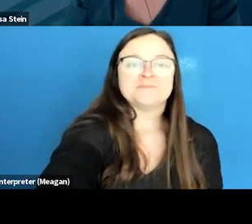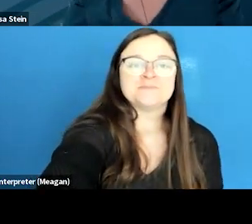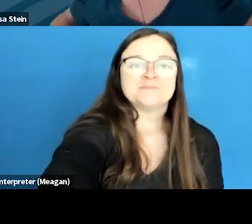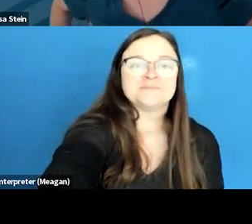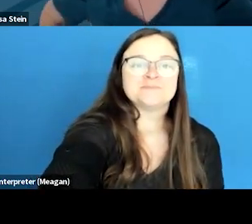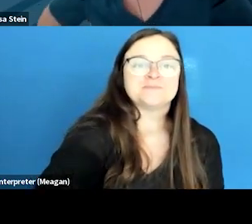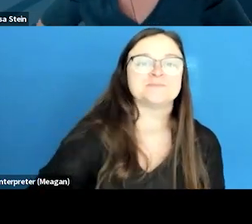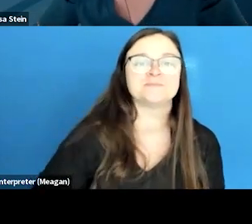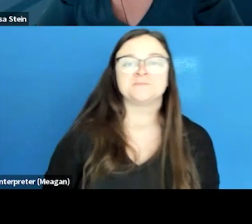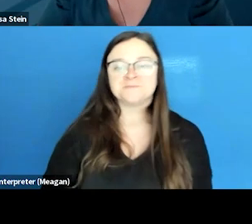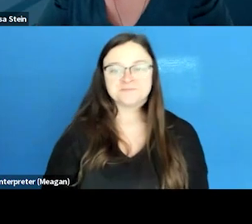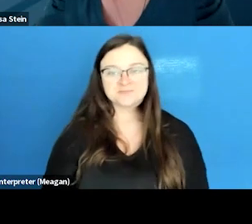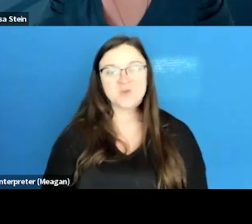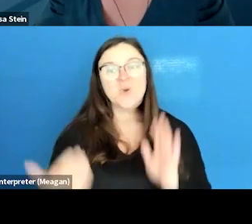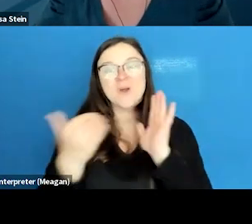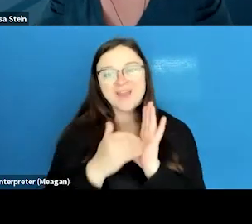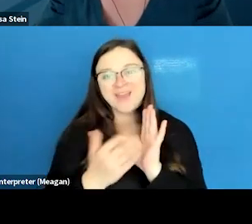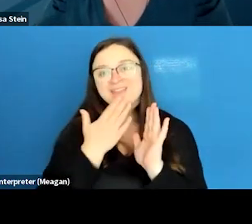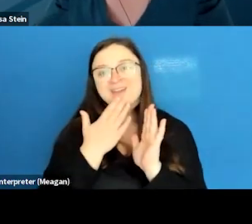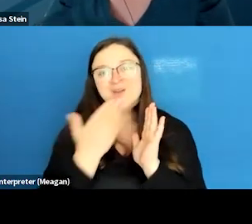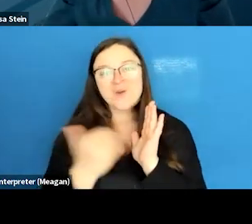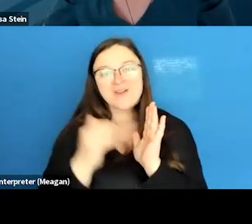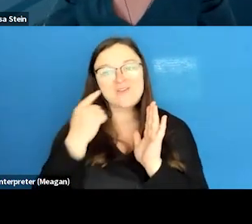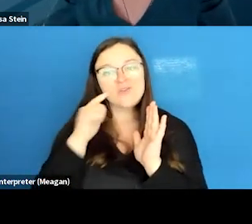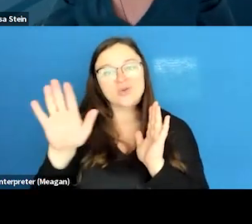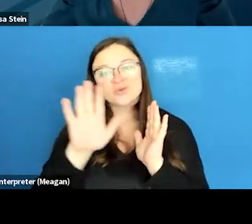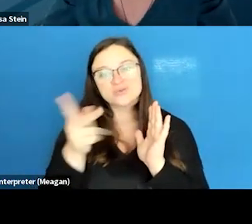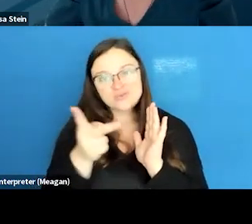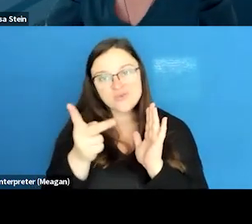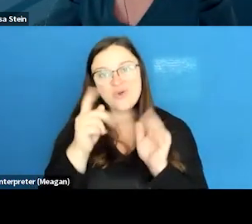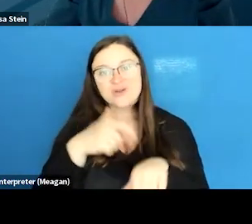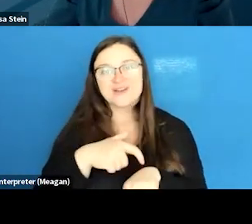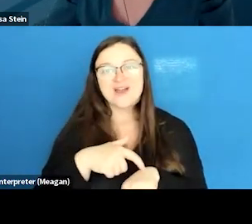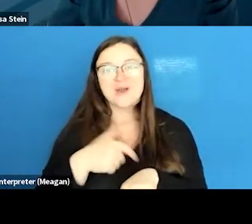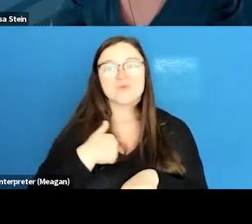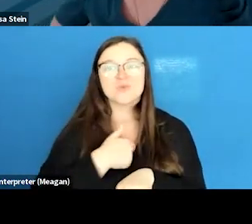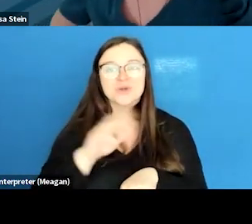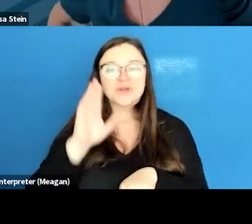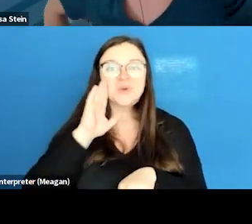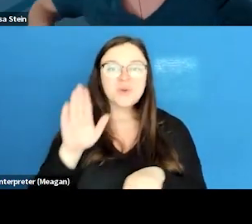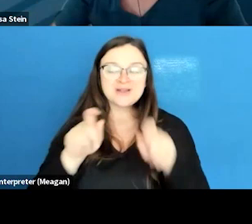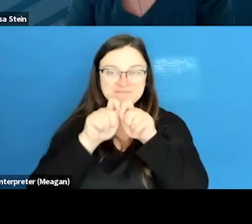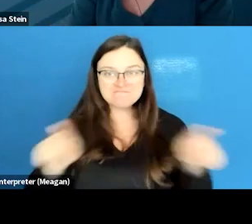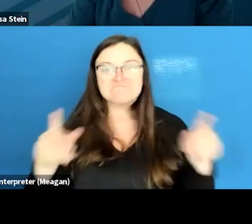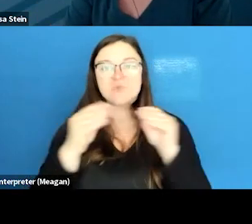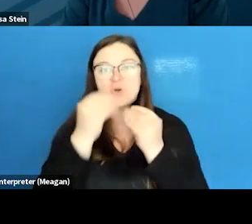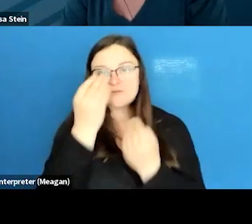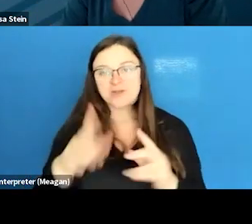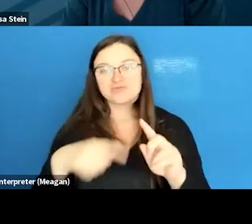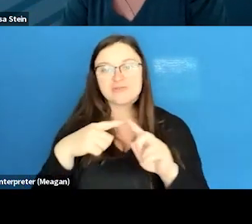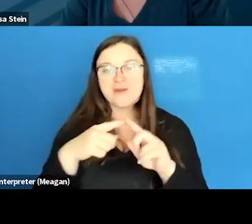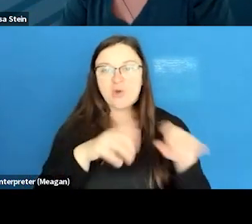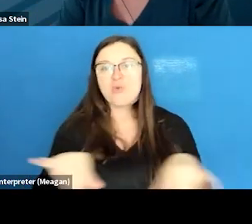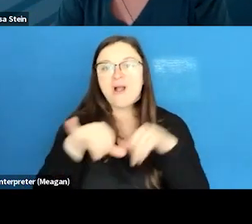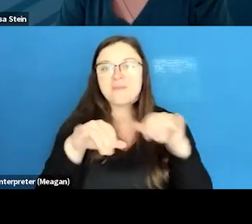So once again, thank you so much for your time. And we are planning to push out more information about common models.